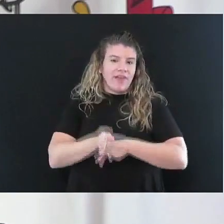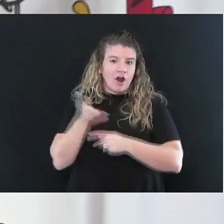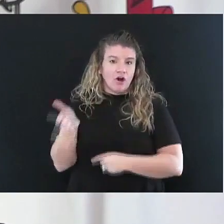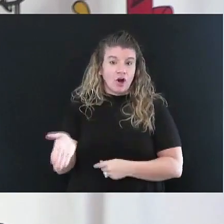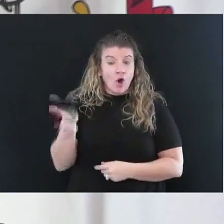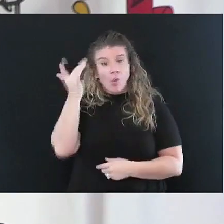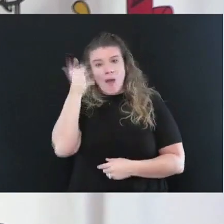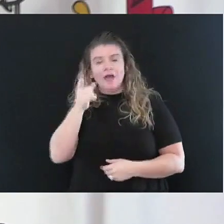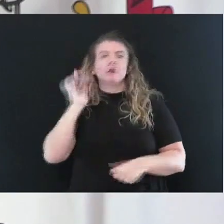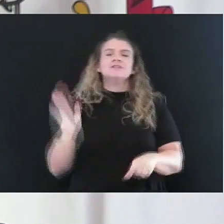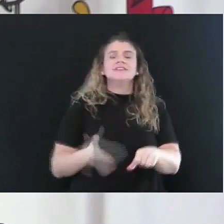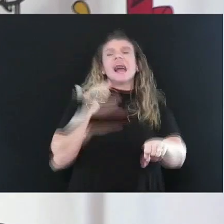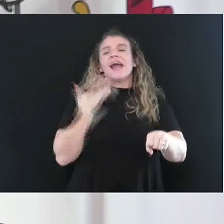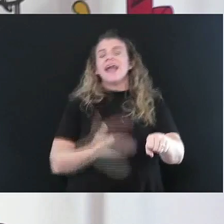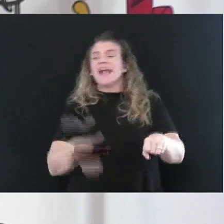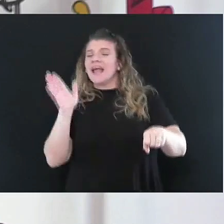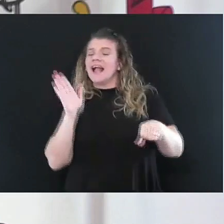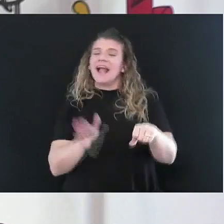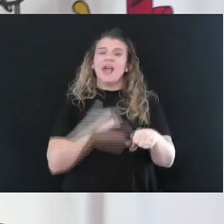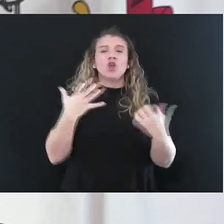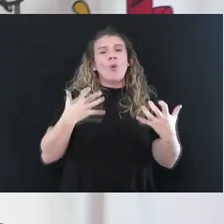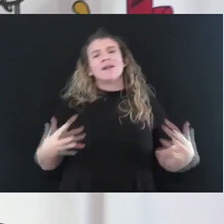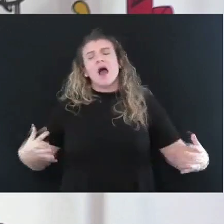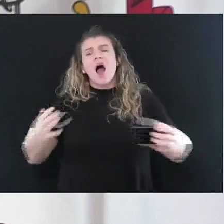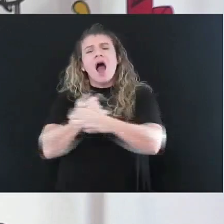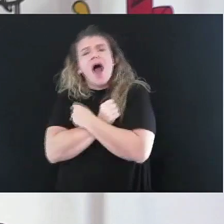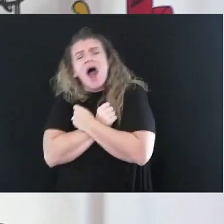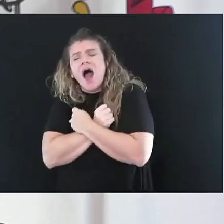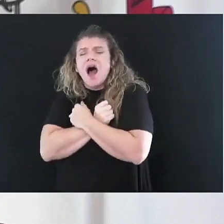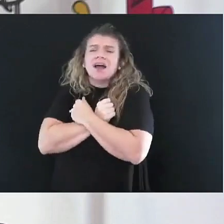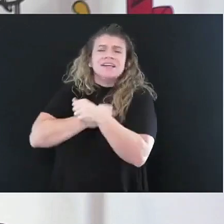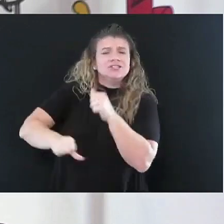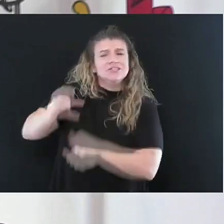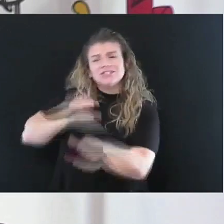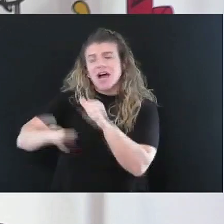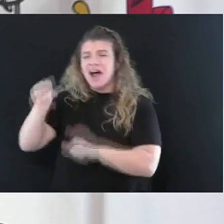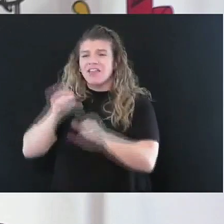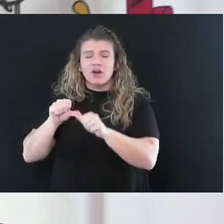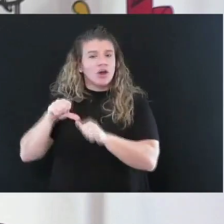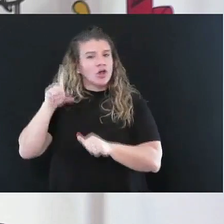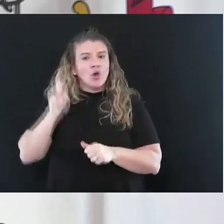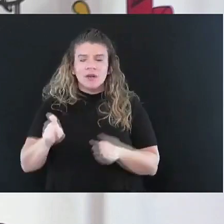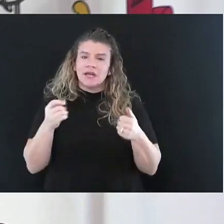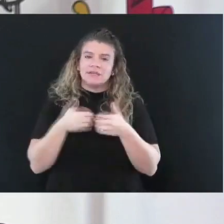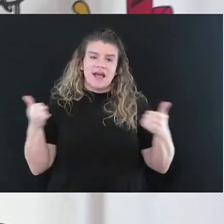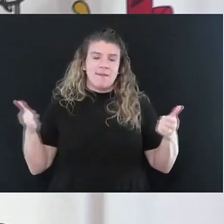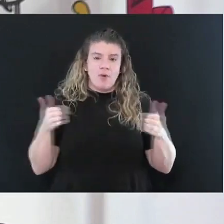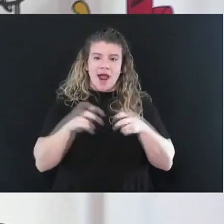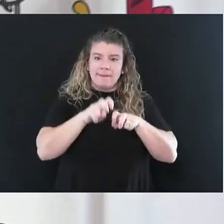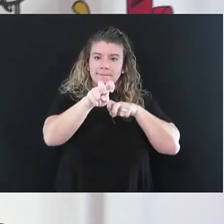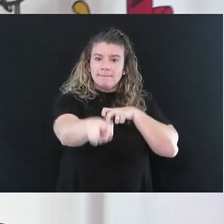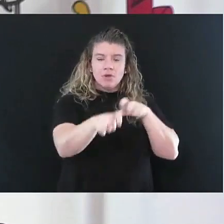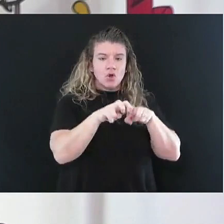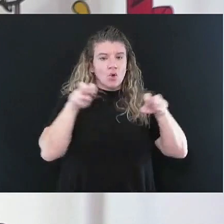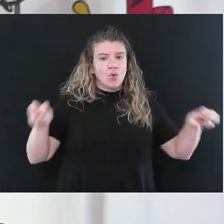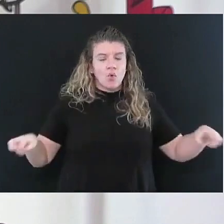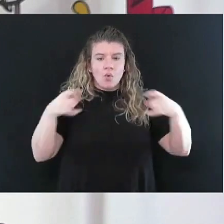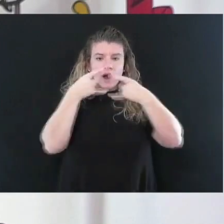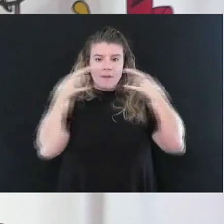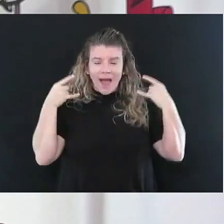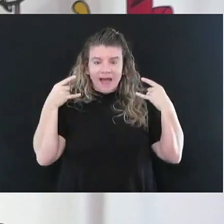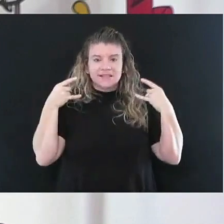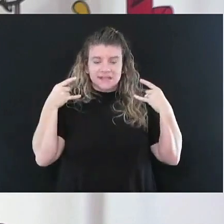are singing and we want to embrace and everything else. Keep that pew in between you, wear your mask,